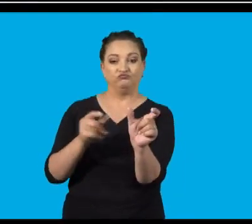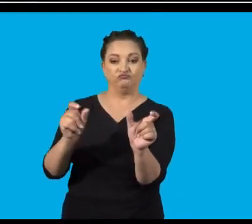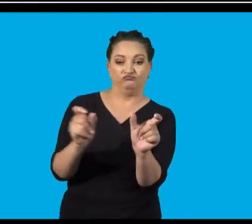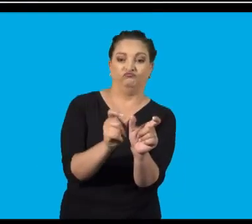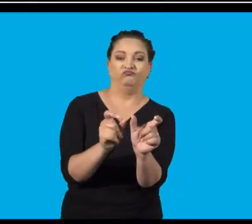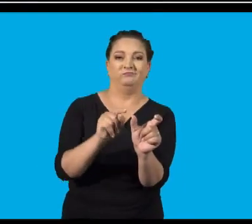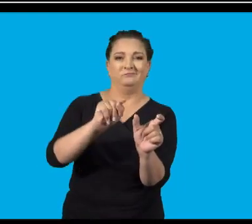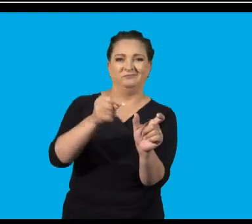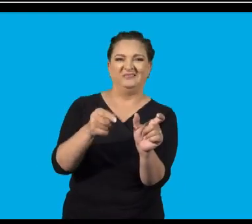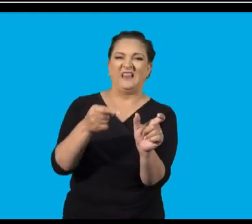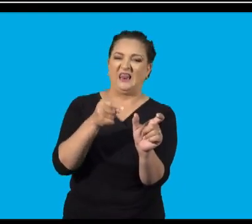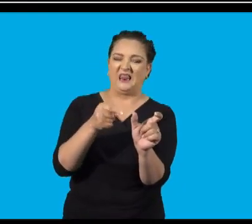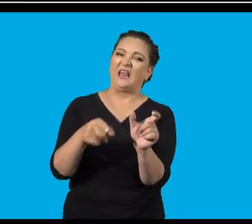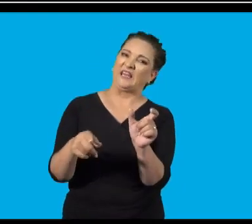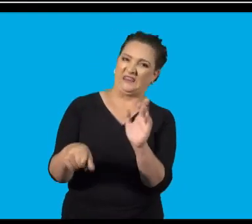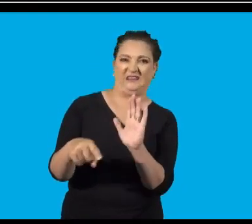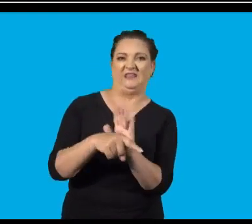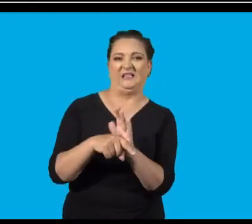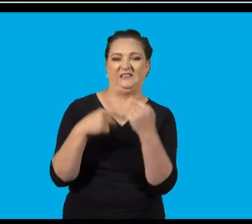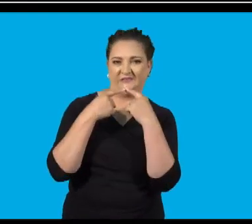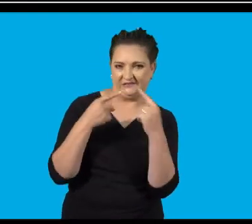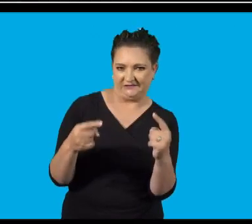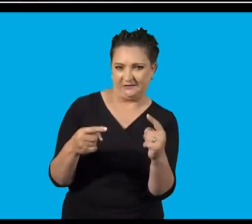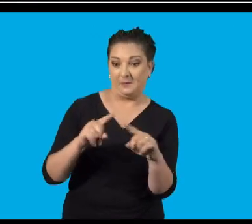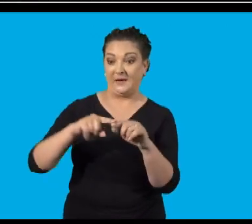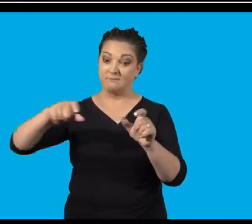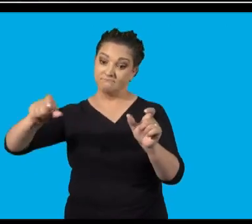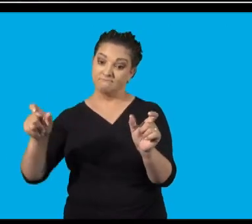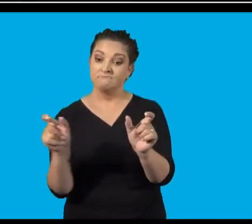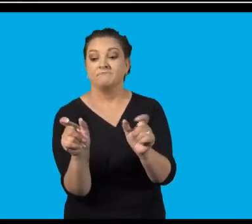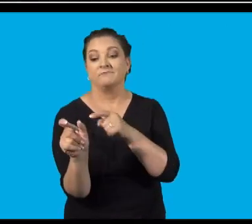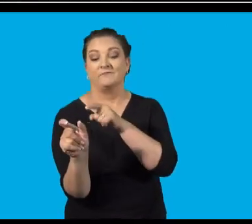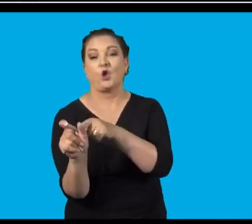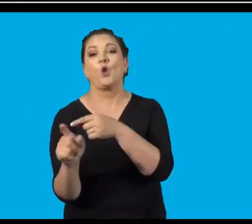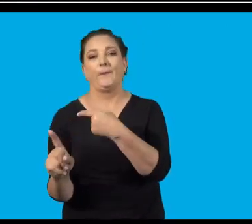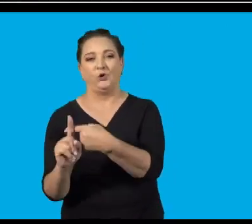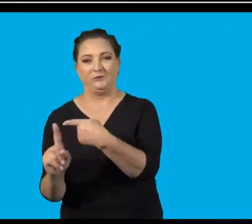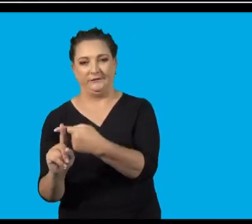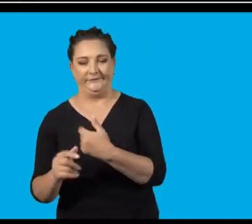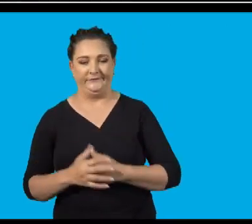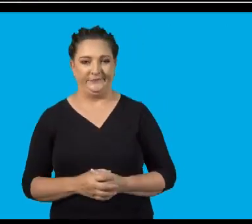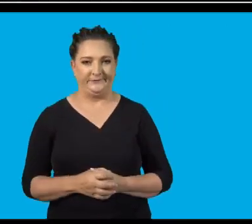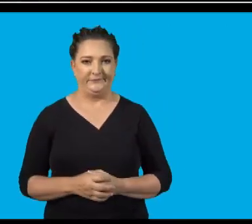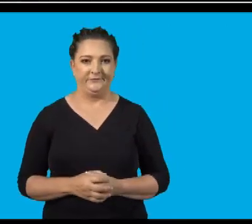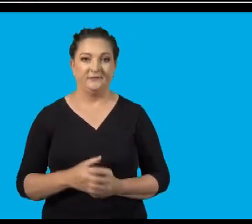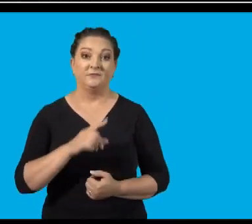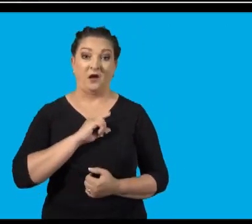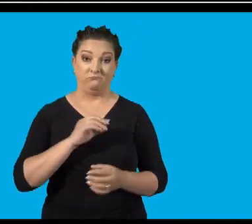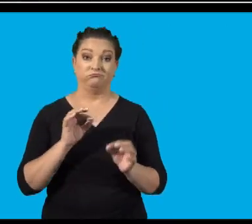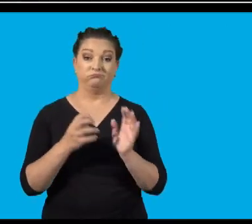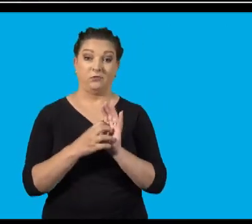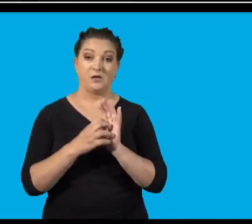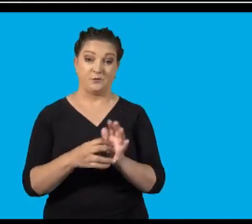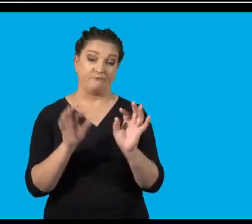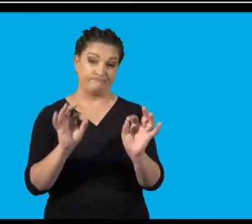your statement is negative, but your tag is positive. All